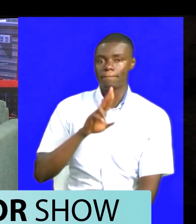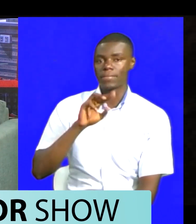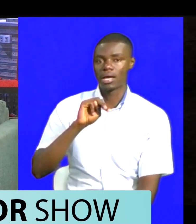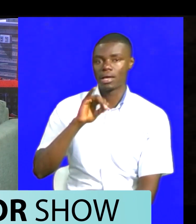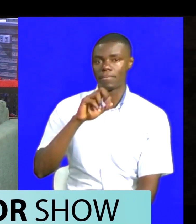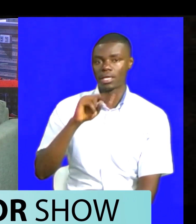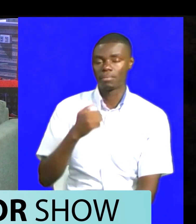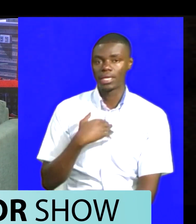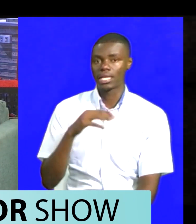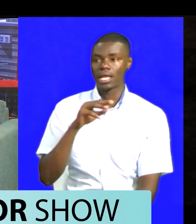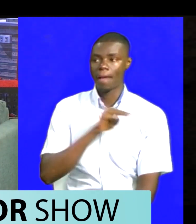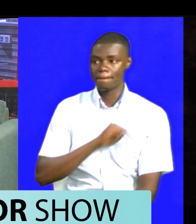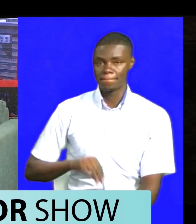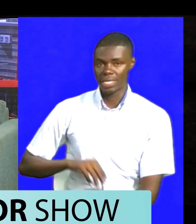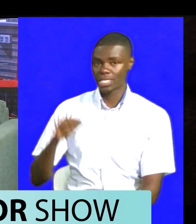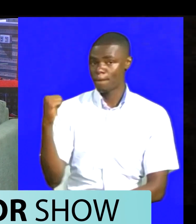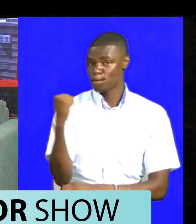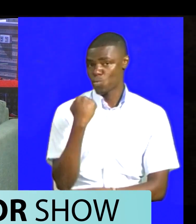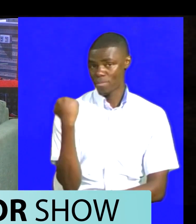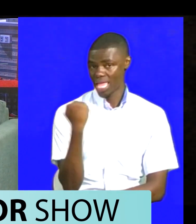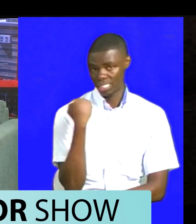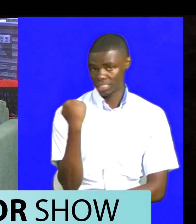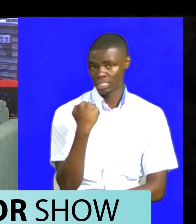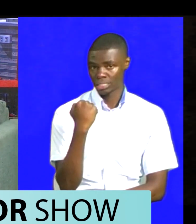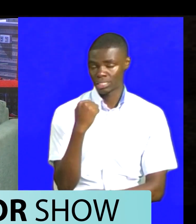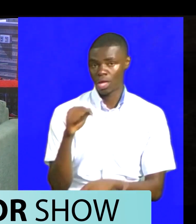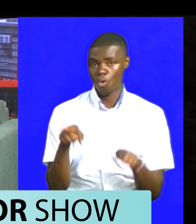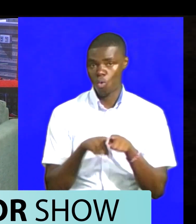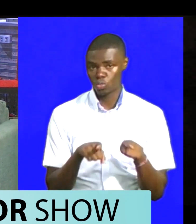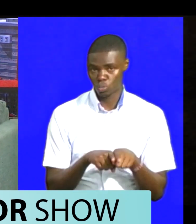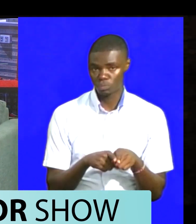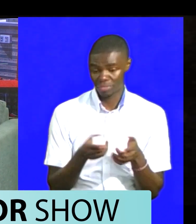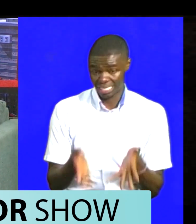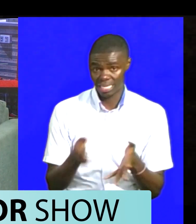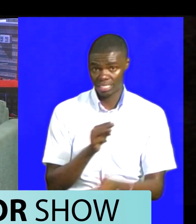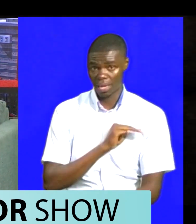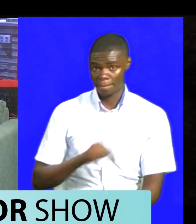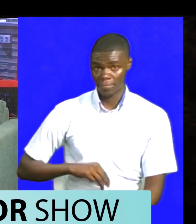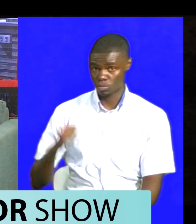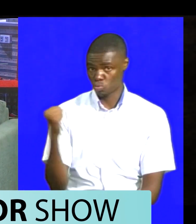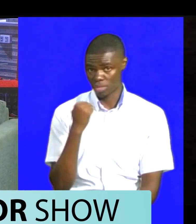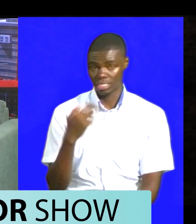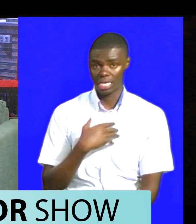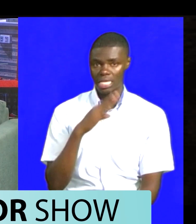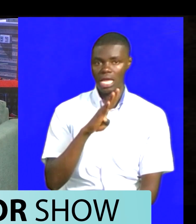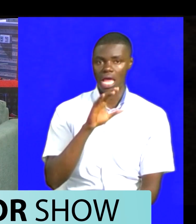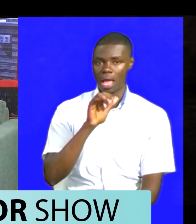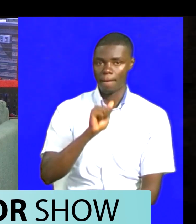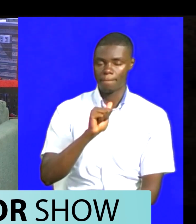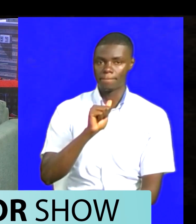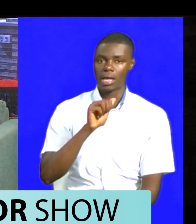Miss Mumias, the current Miss Mumias. I'm also Miss Birmingham,